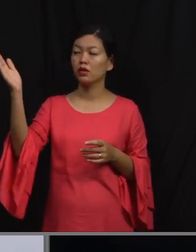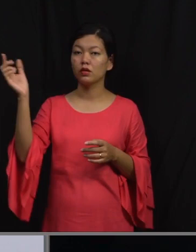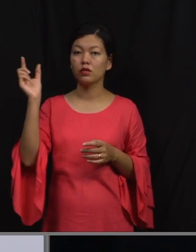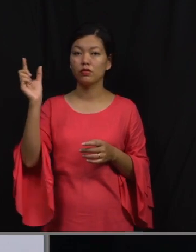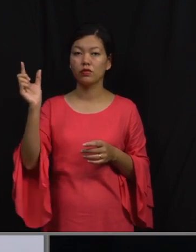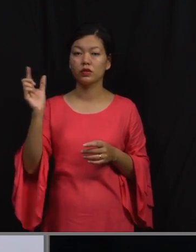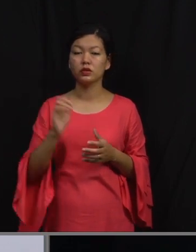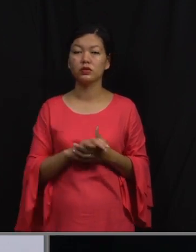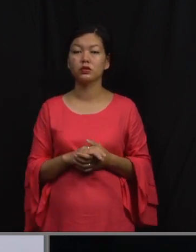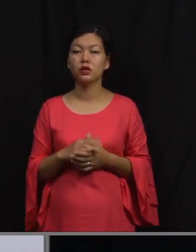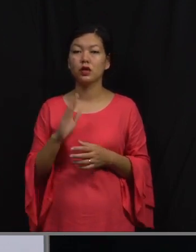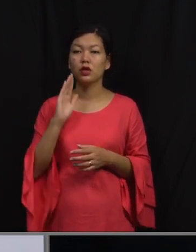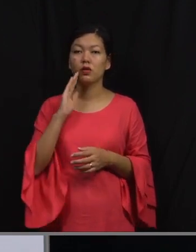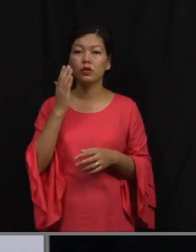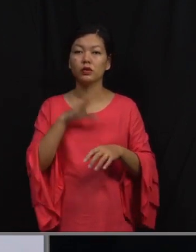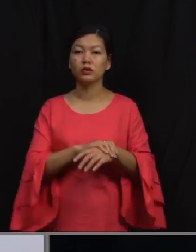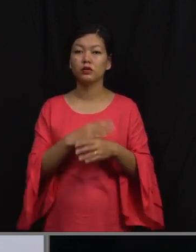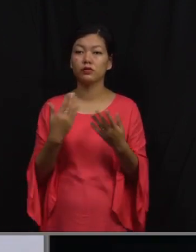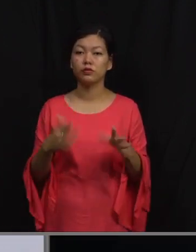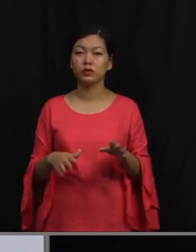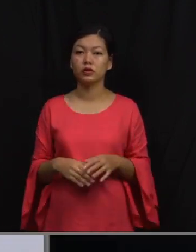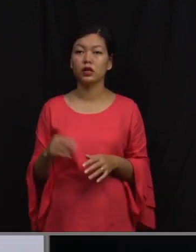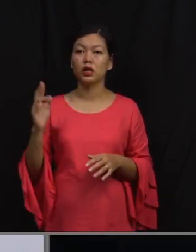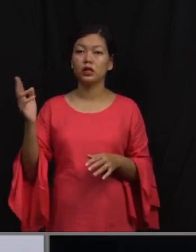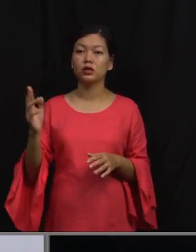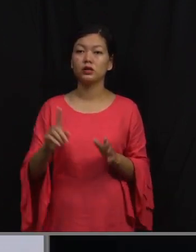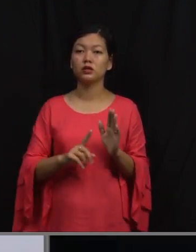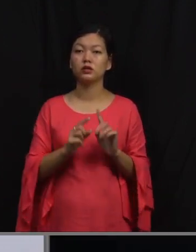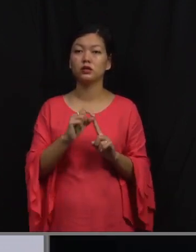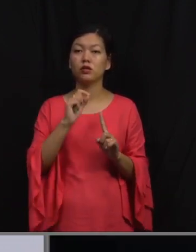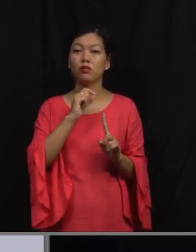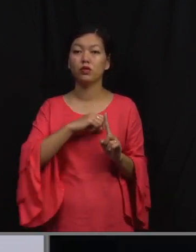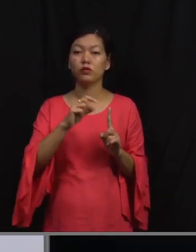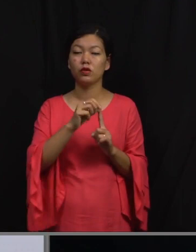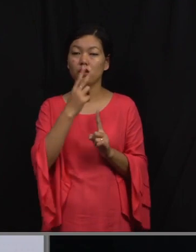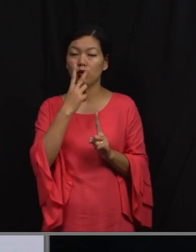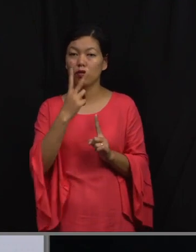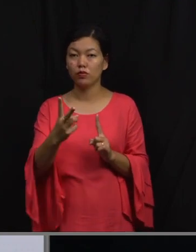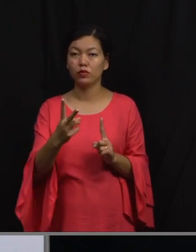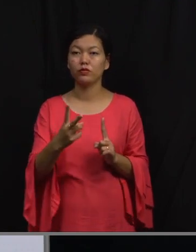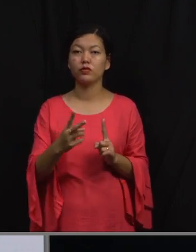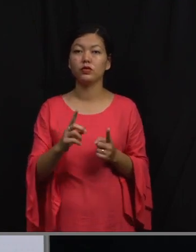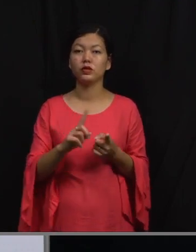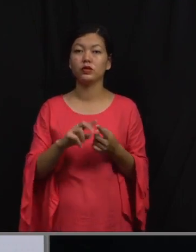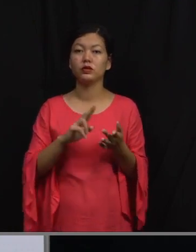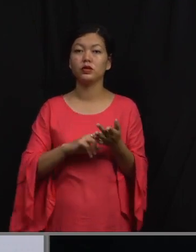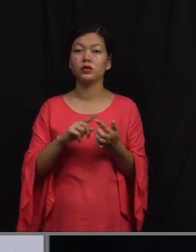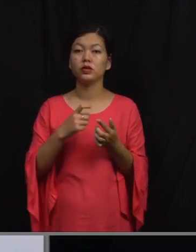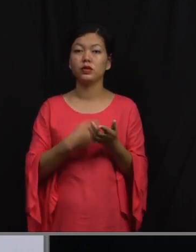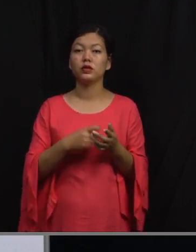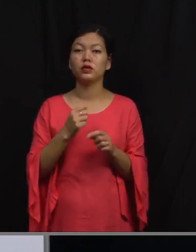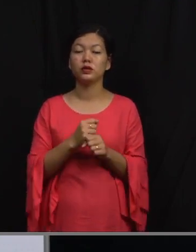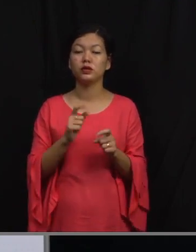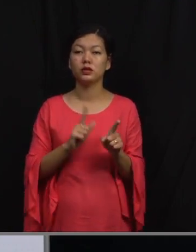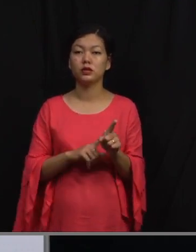behind the nuclear fission, okay, this is proved to be the tremendous source of energy, right? When we, I think you guys already know that nuclear